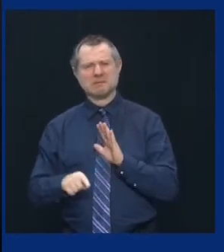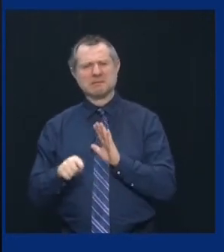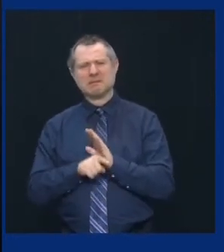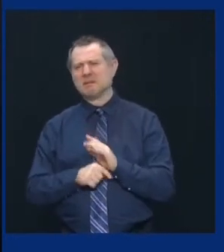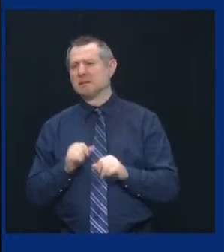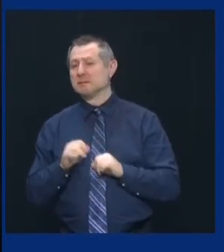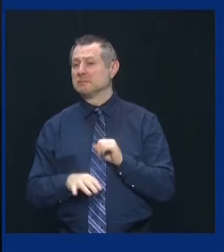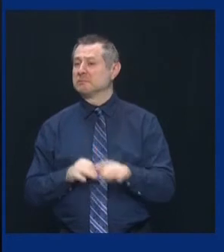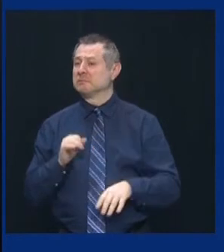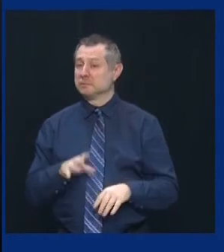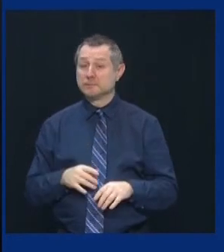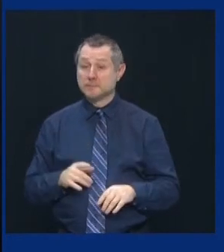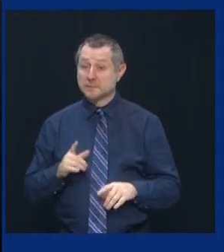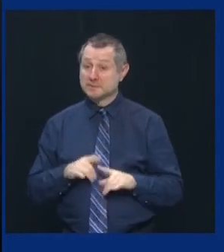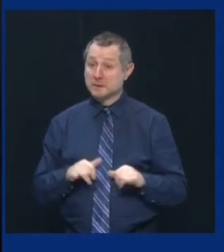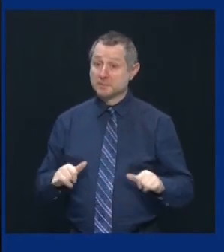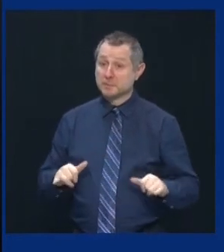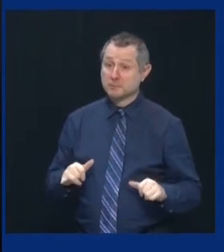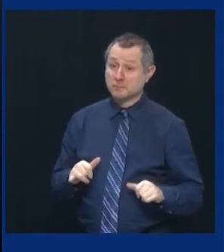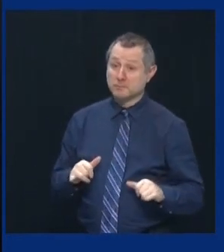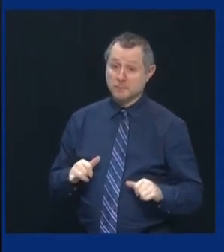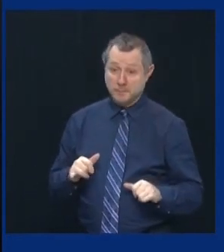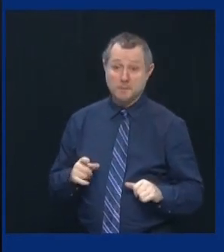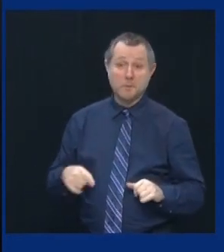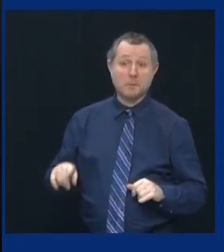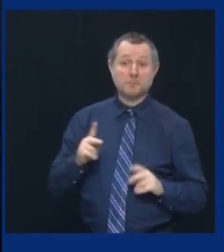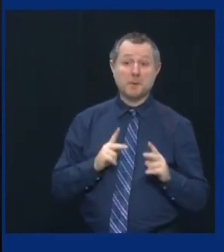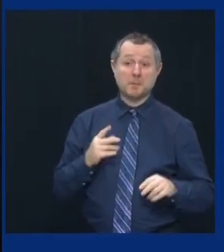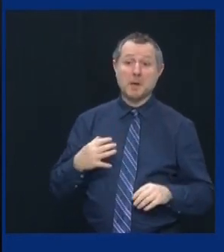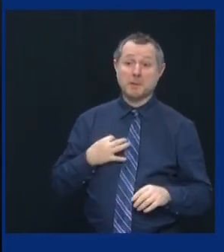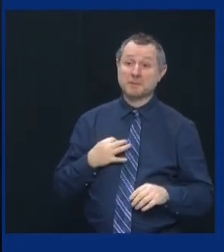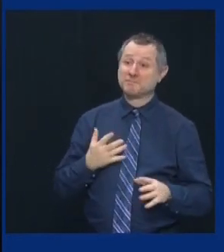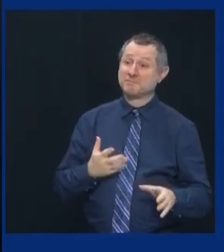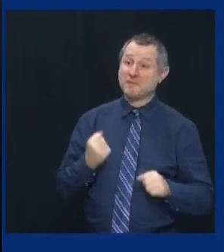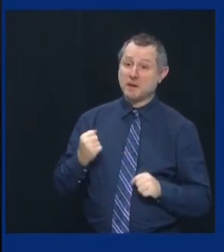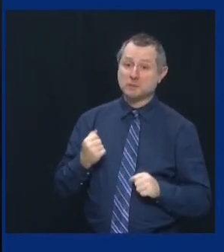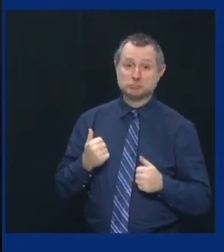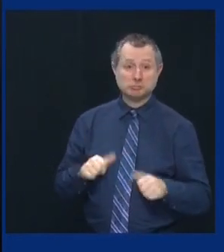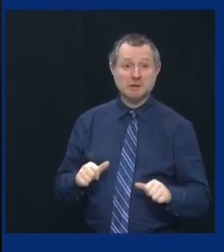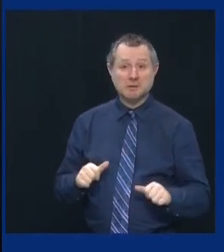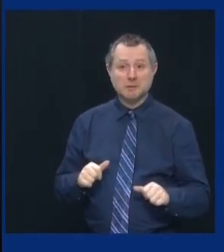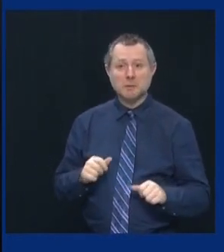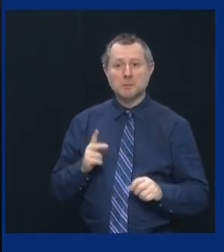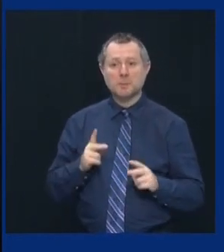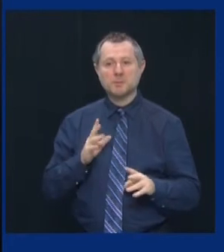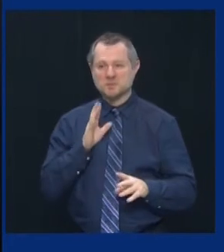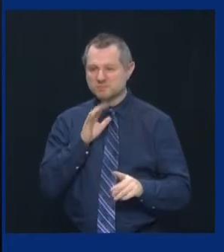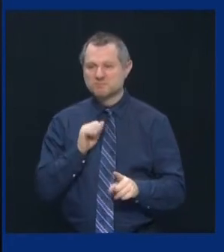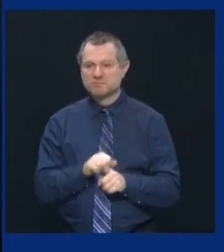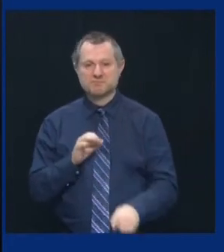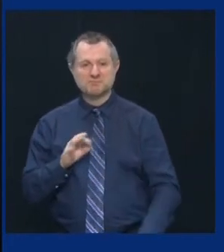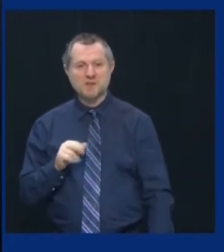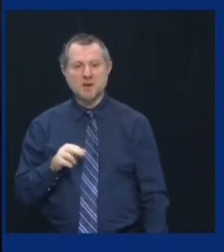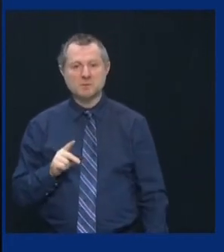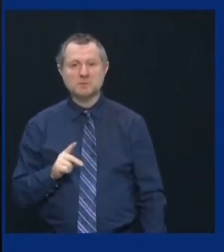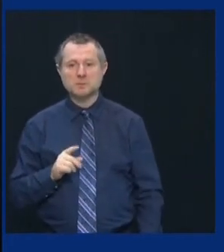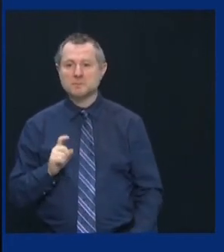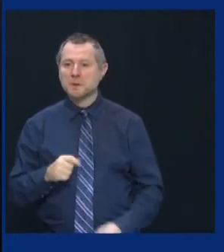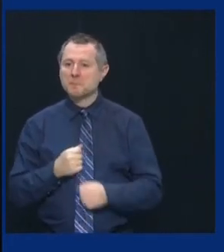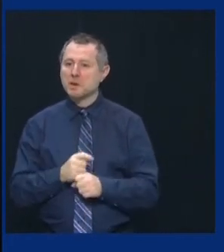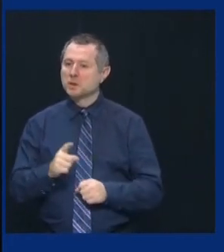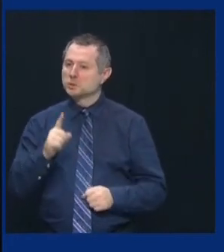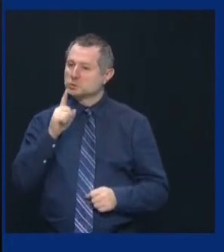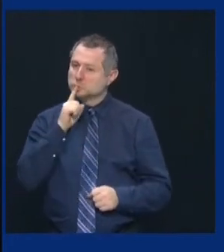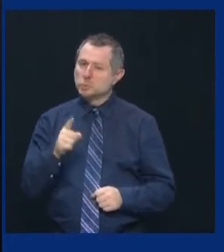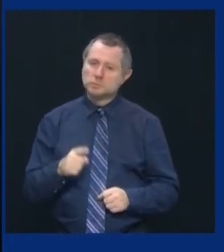flip side is there will be fraud. And if we don't certify people, and if we don't make sure